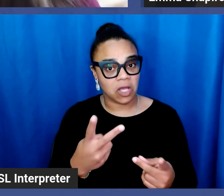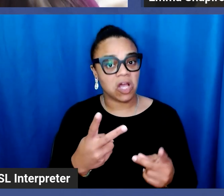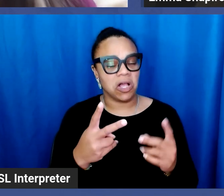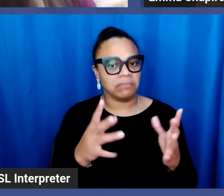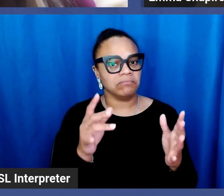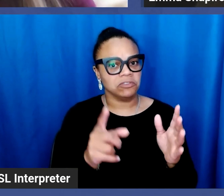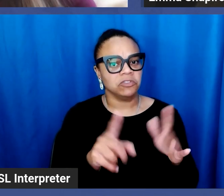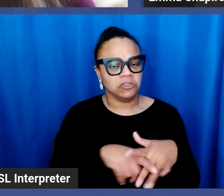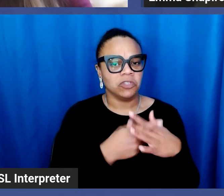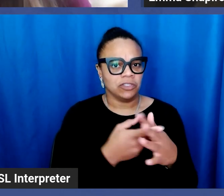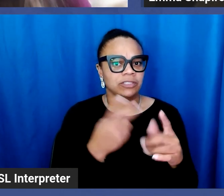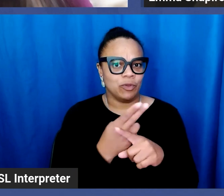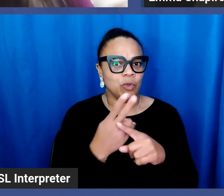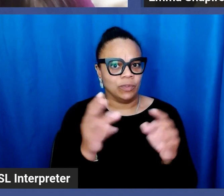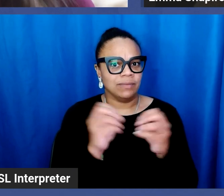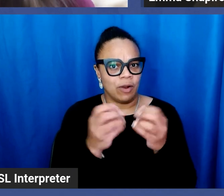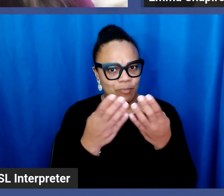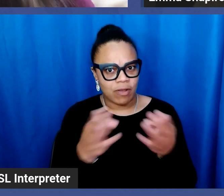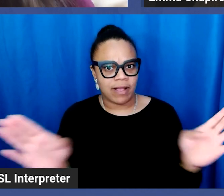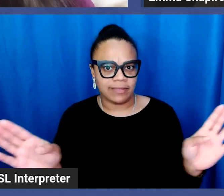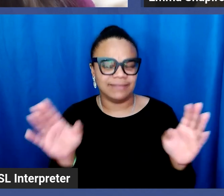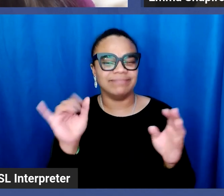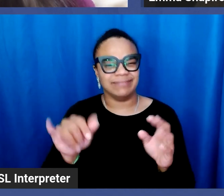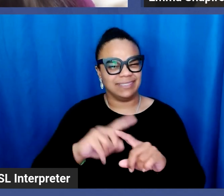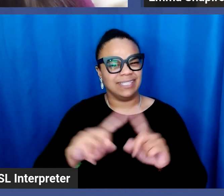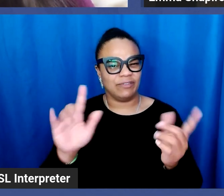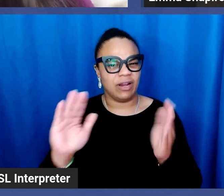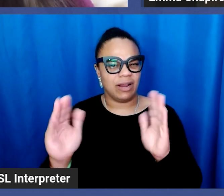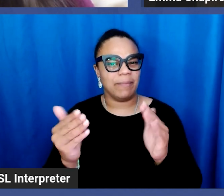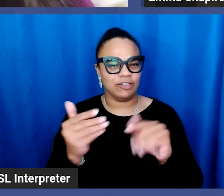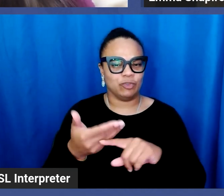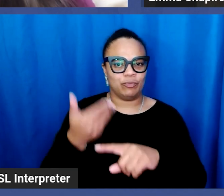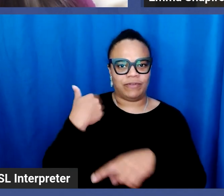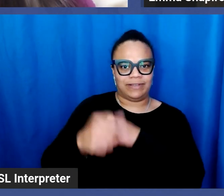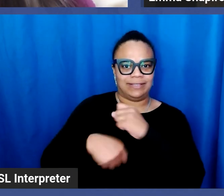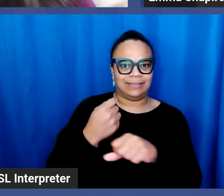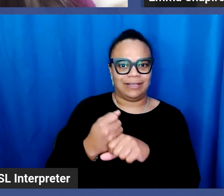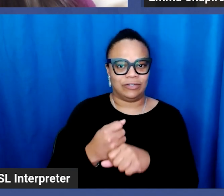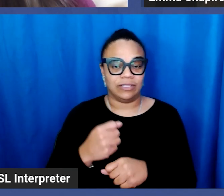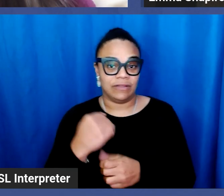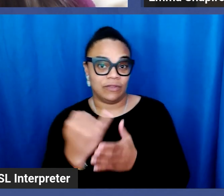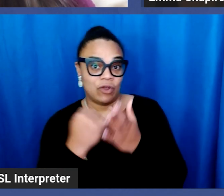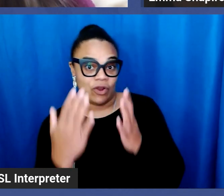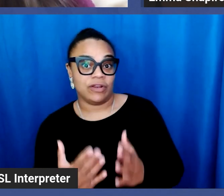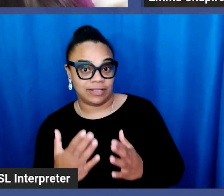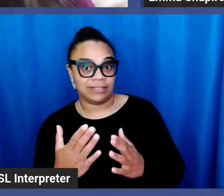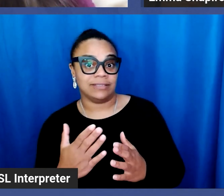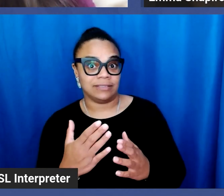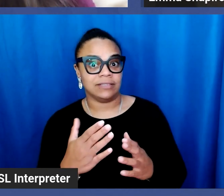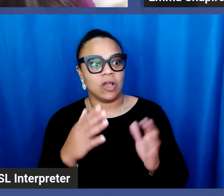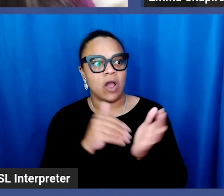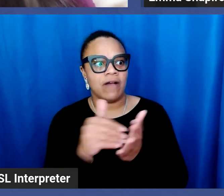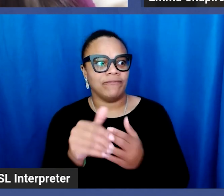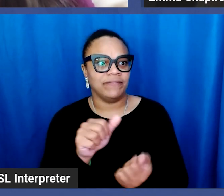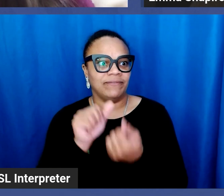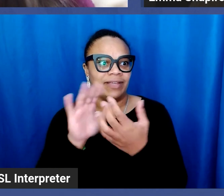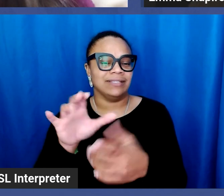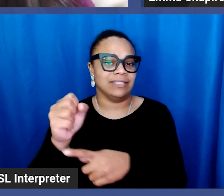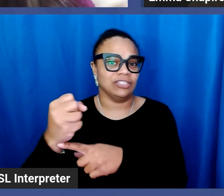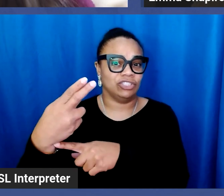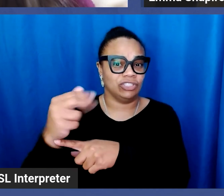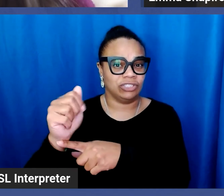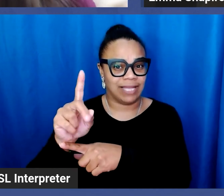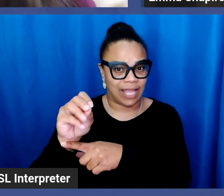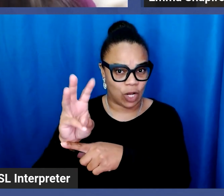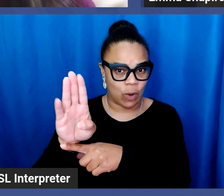implemented. This marked a big difference from prior years when artists were subject to what was often referred to as the shadow ban, when their artwork